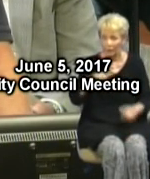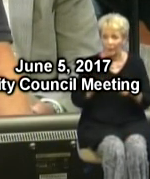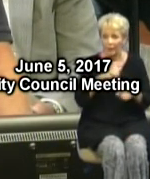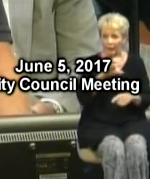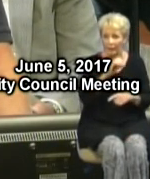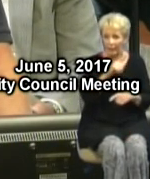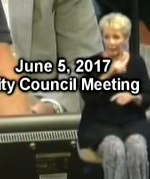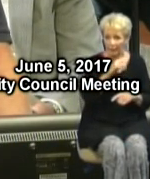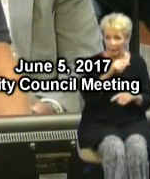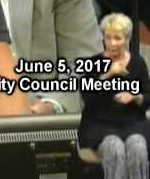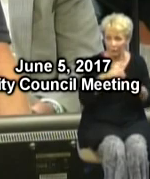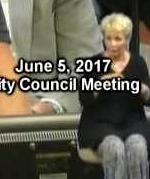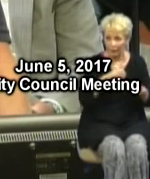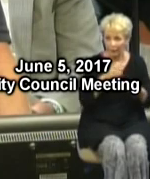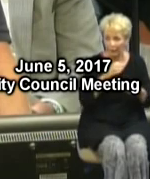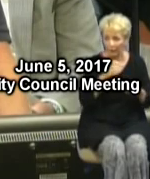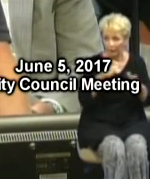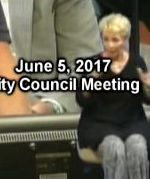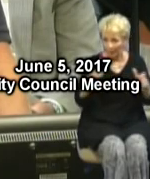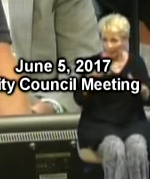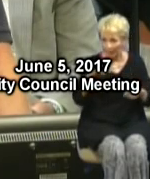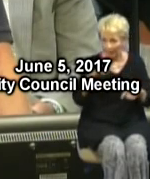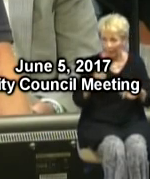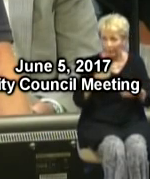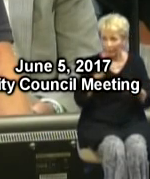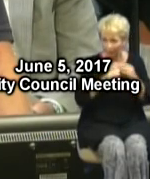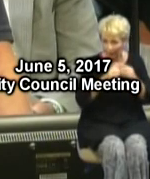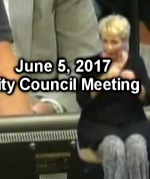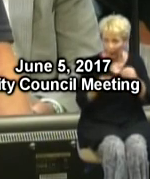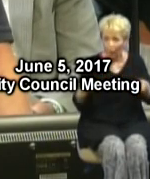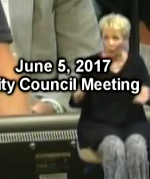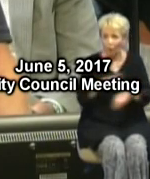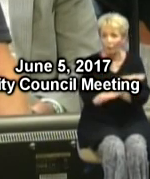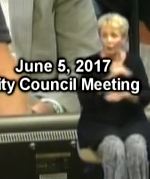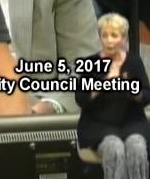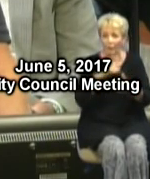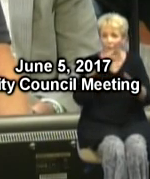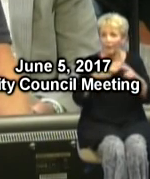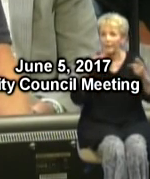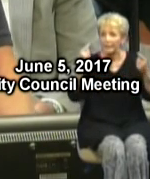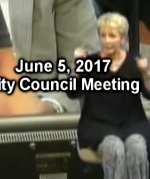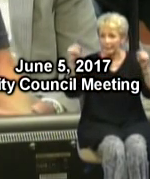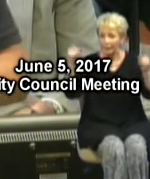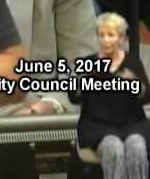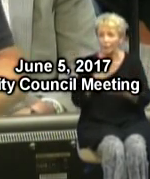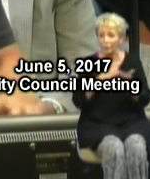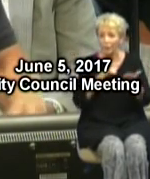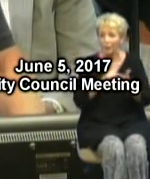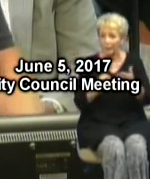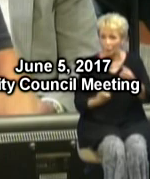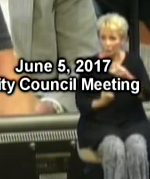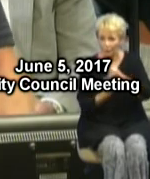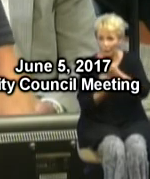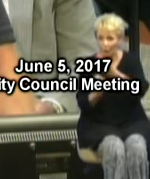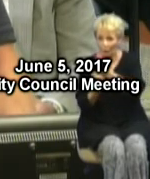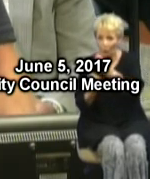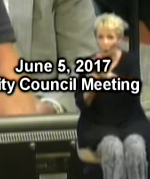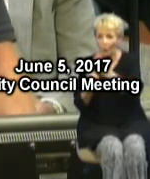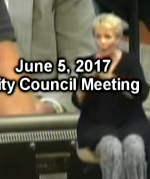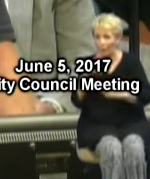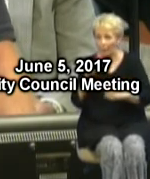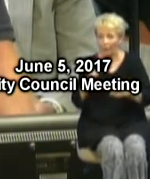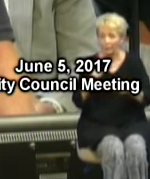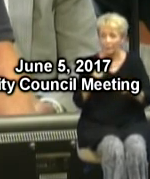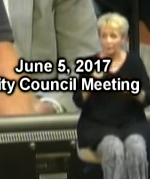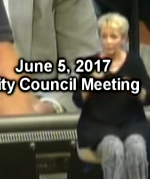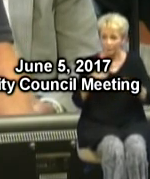The main pipe has been repaired and has been covered. That was very successful. There's some support pipes in the